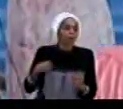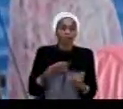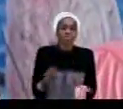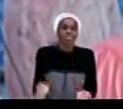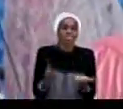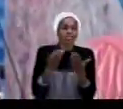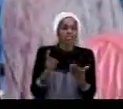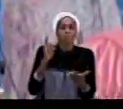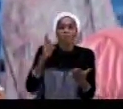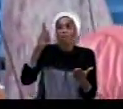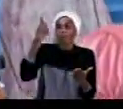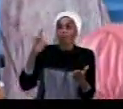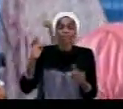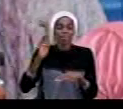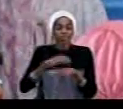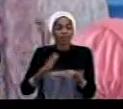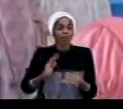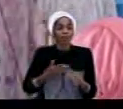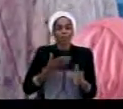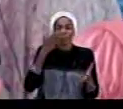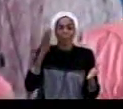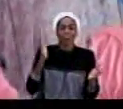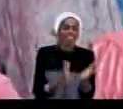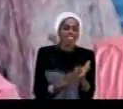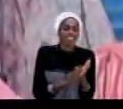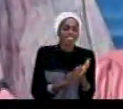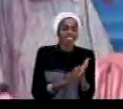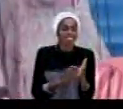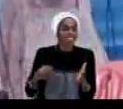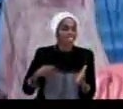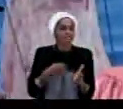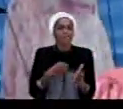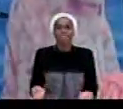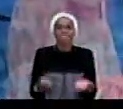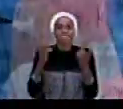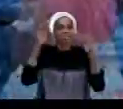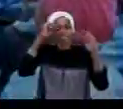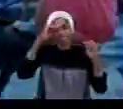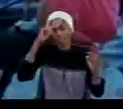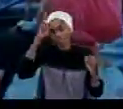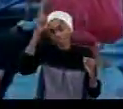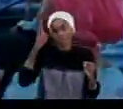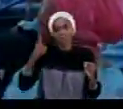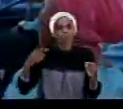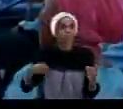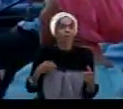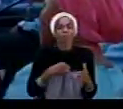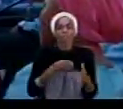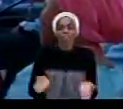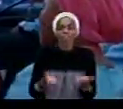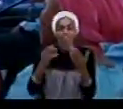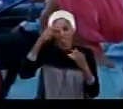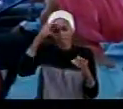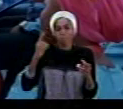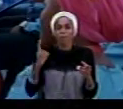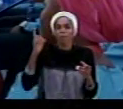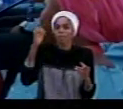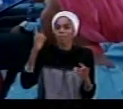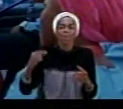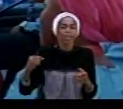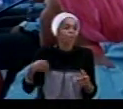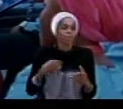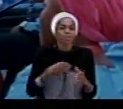We lift you up all our praises. Everybody, we lift you up. Don't hurt the Lord. We lift you up. We lift you